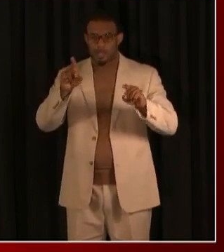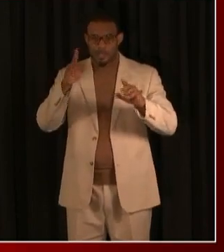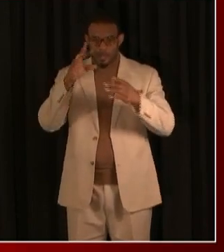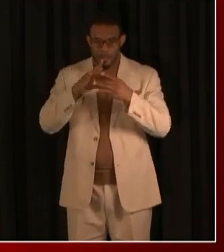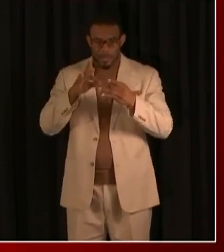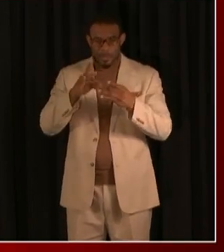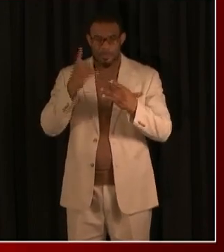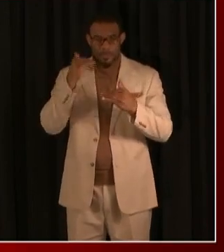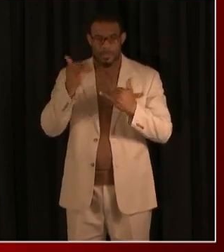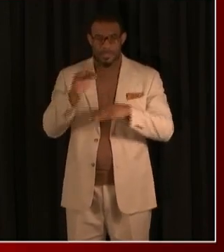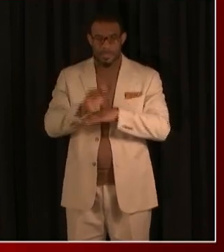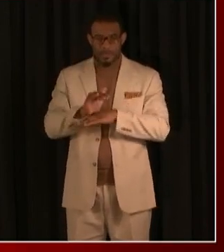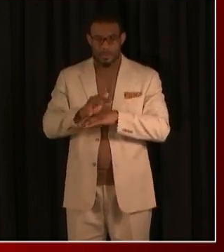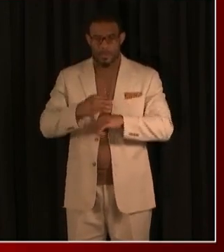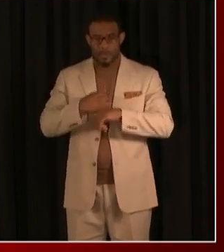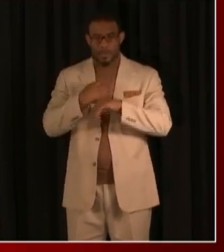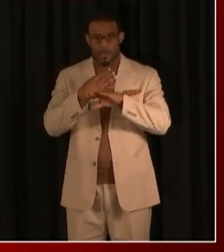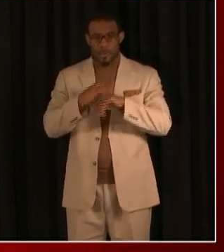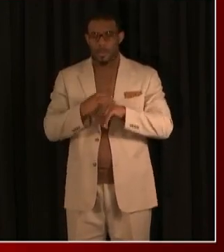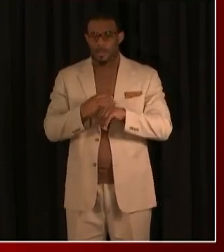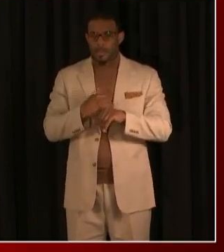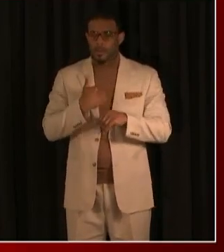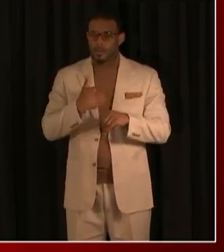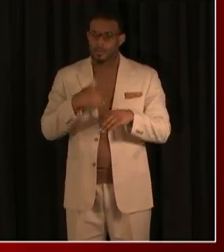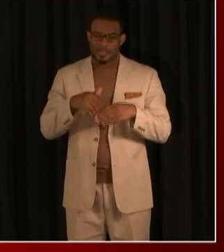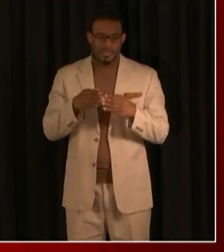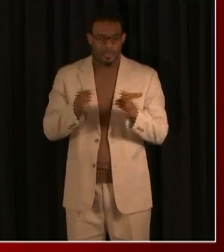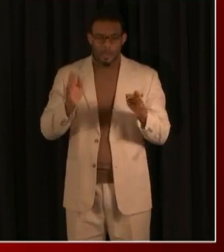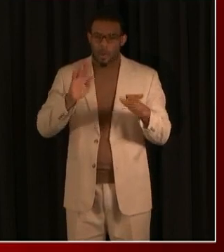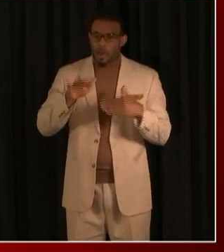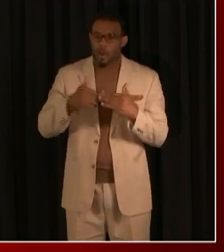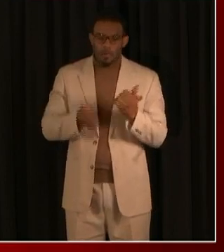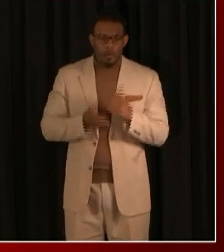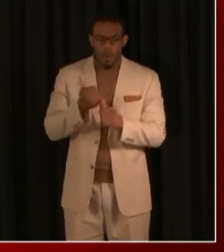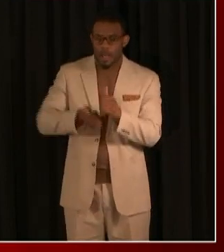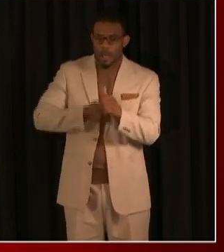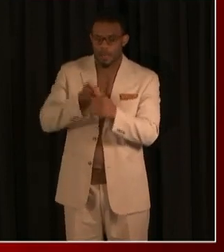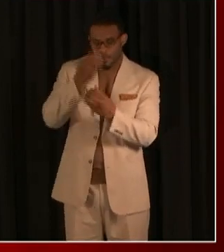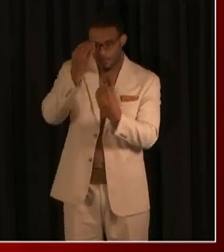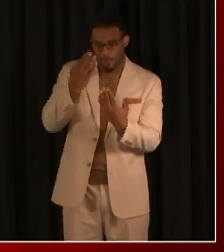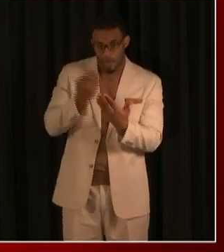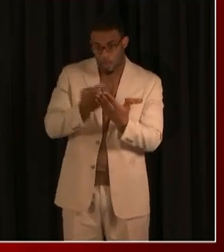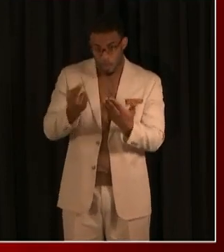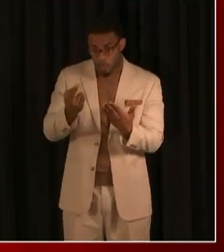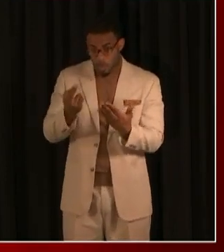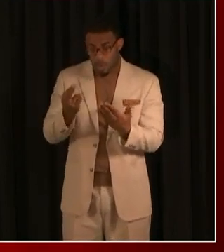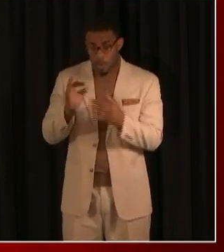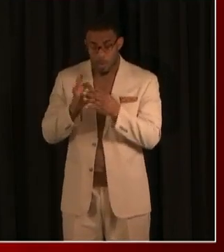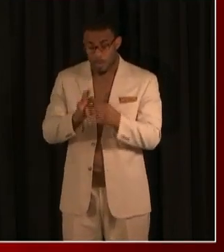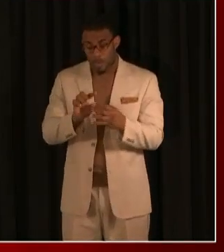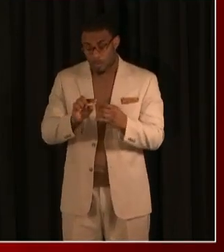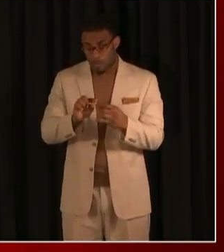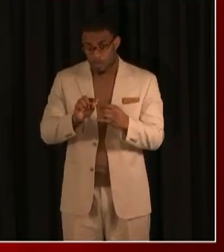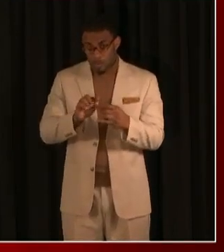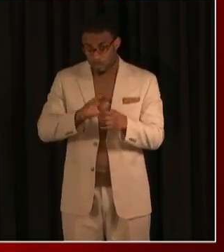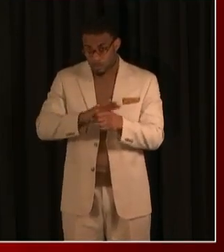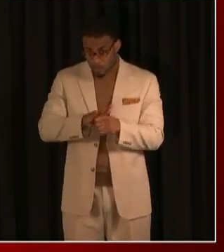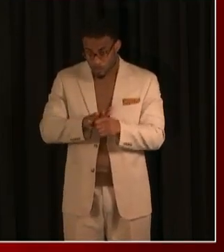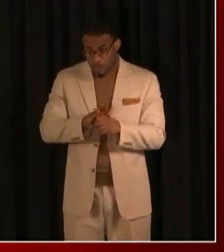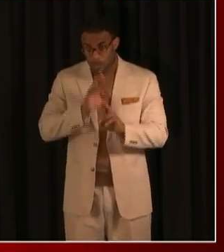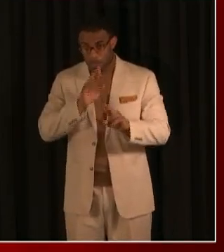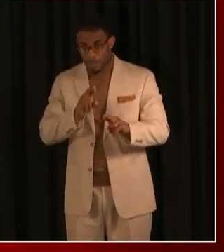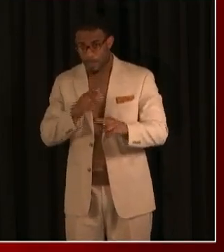commissioners for this evening's call. And again, for just in general, all of our most up-to-date information and resources related to